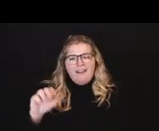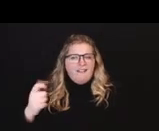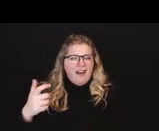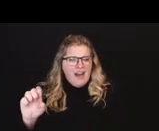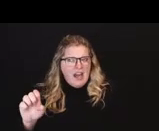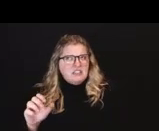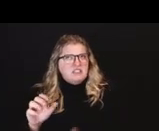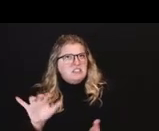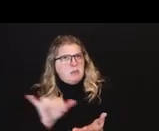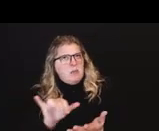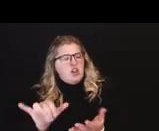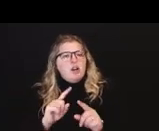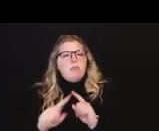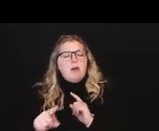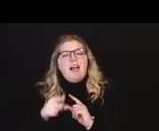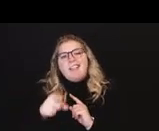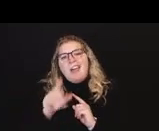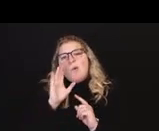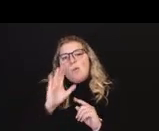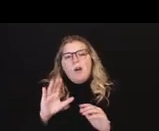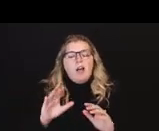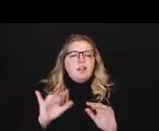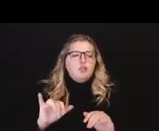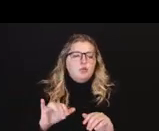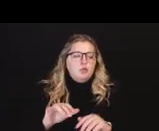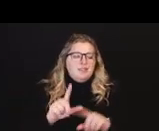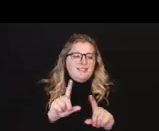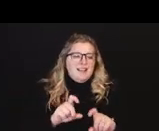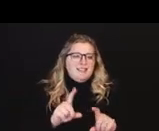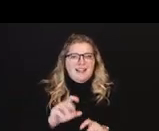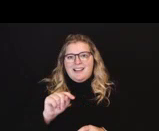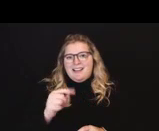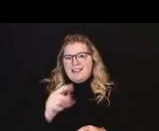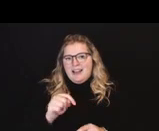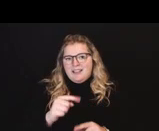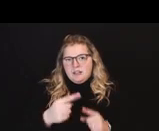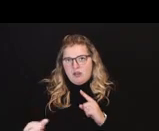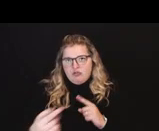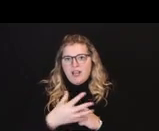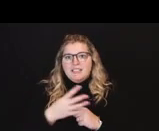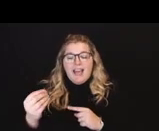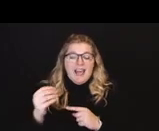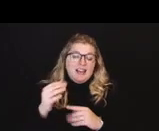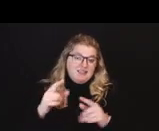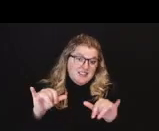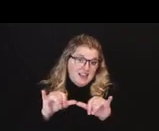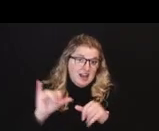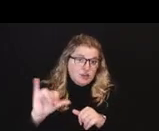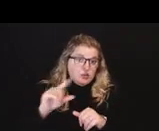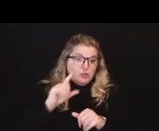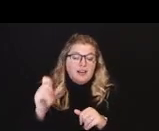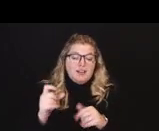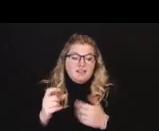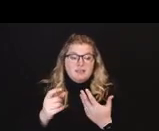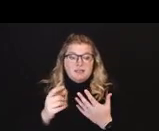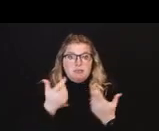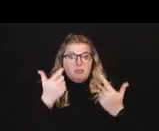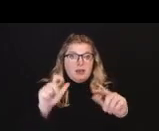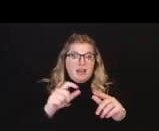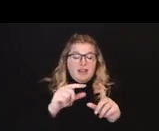ways, will do things like test text contrast, and it will even consider size, because there are some differences in contrast for larger